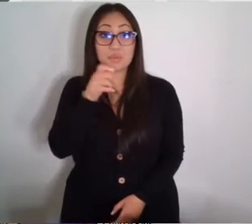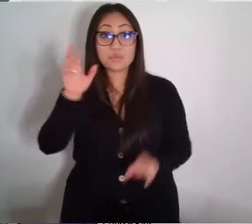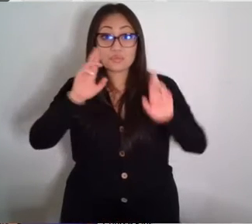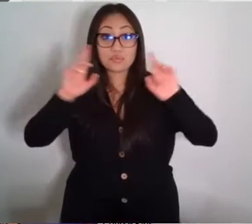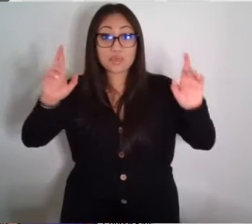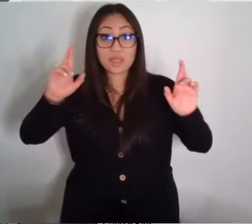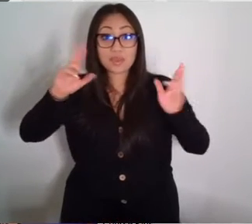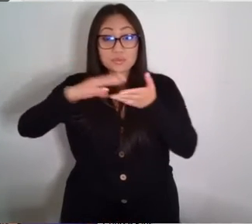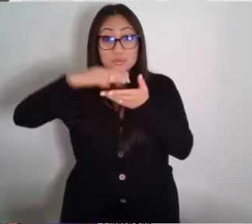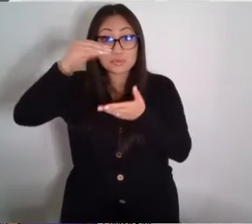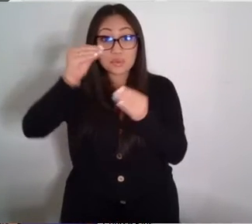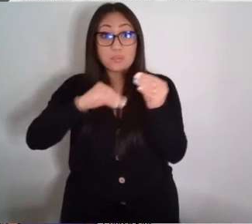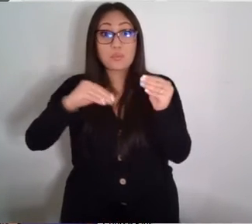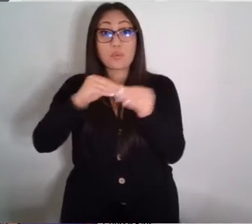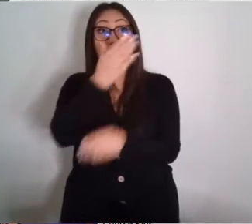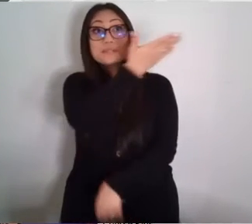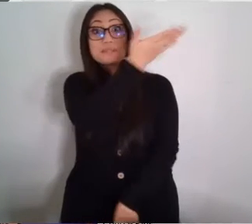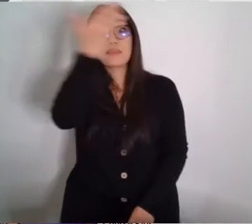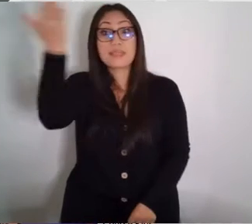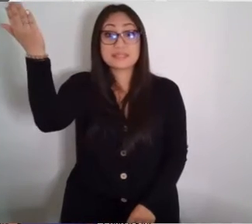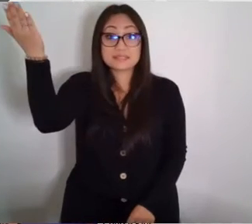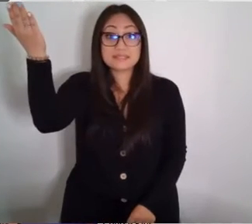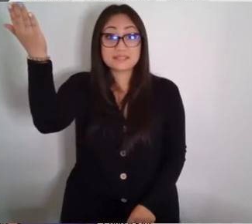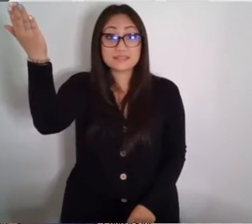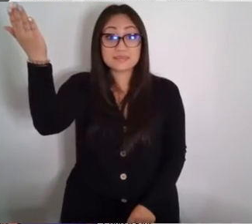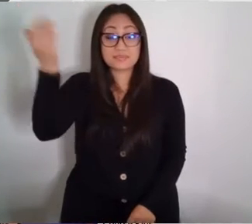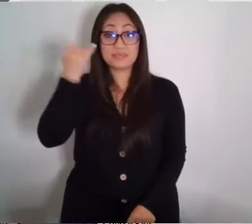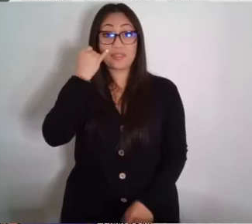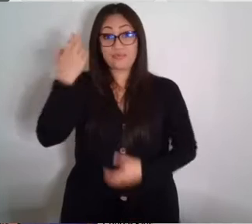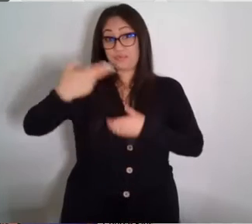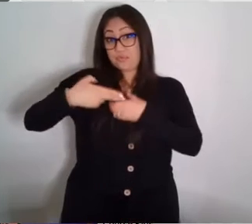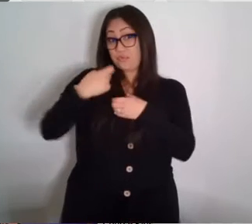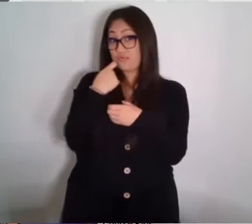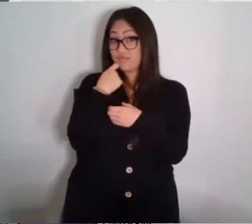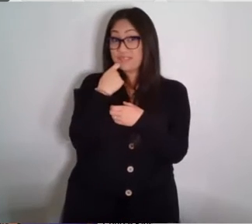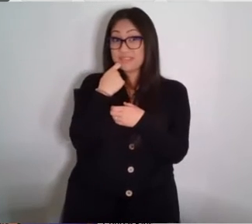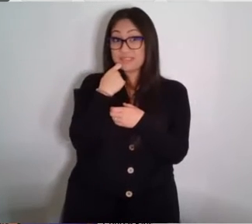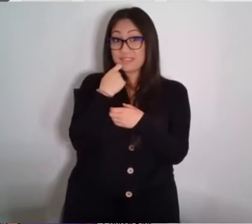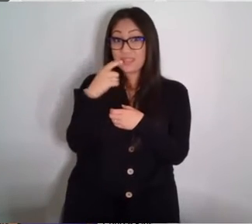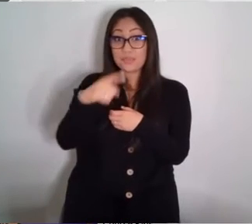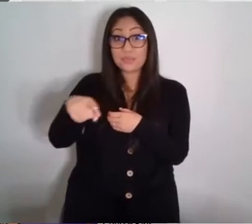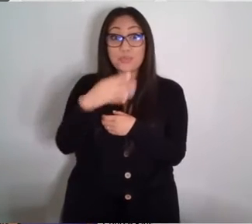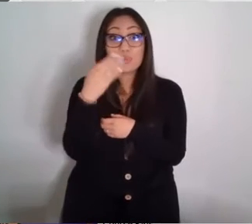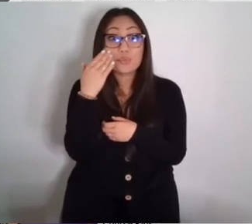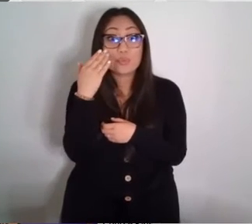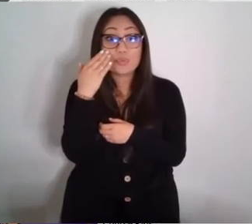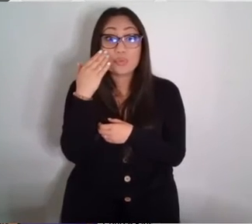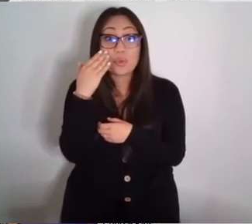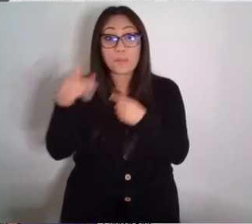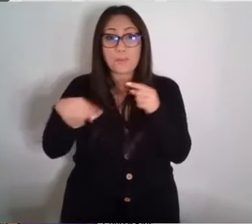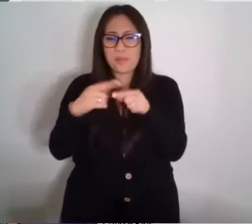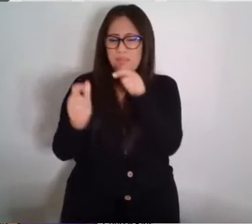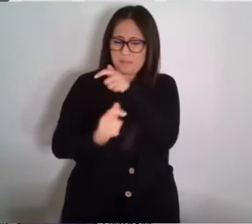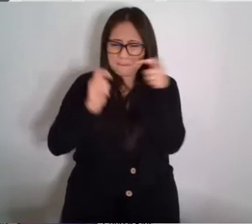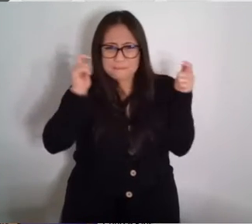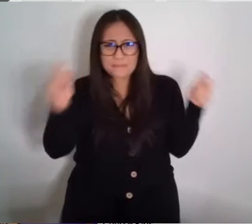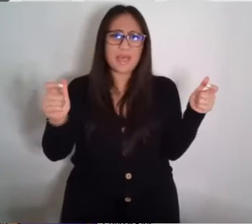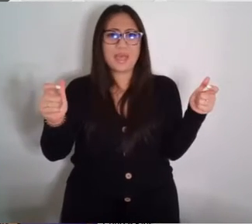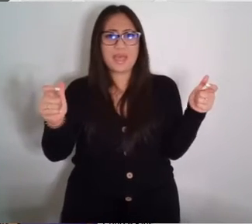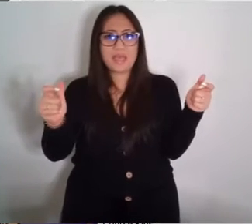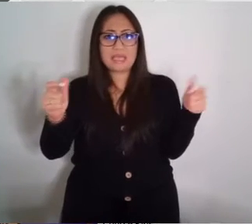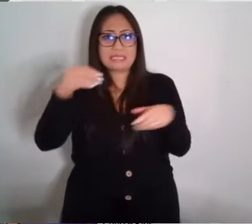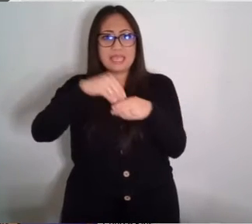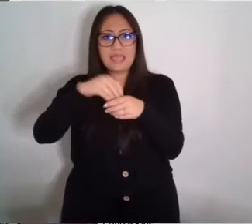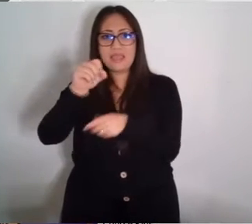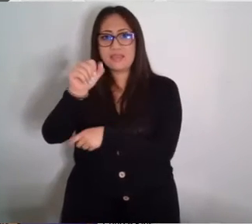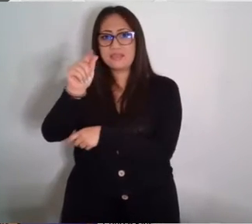excited to explore more space. If you've joined Squeaks and me here recently, then you already know about the biggest object in the solar system, which is made